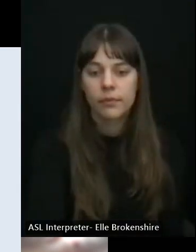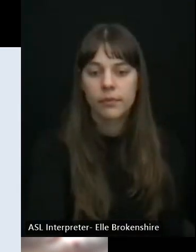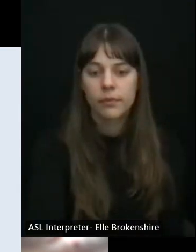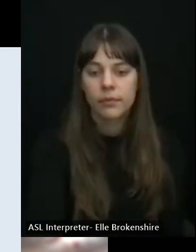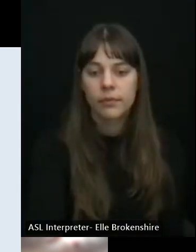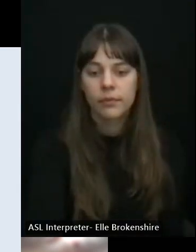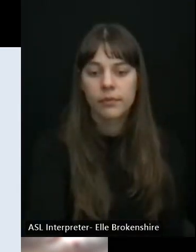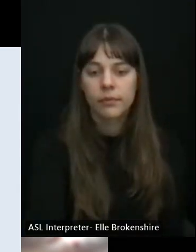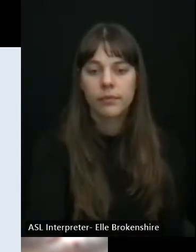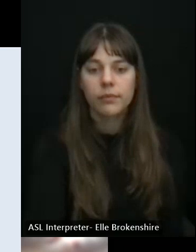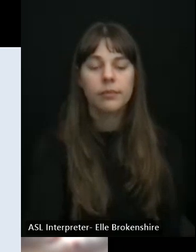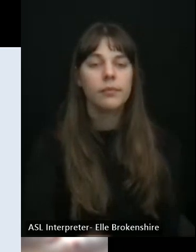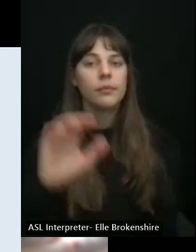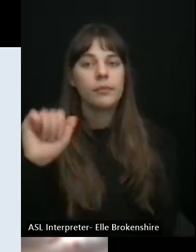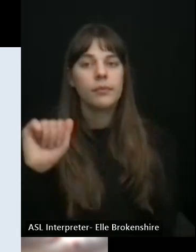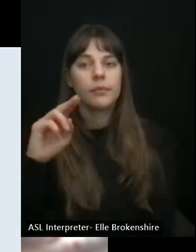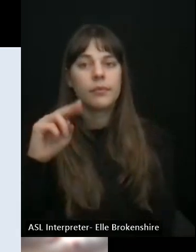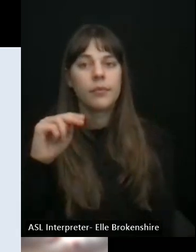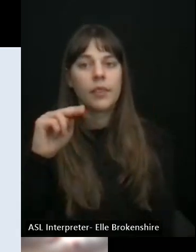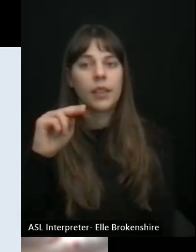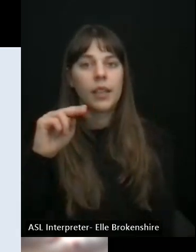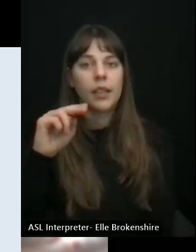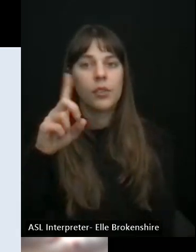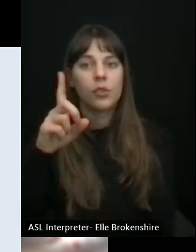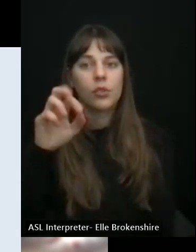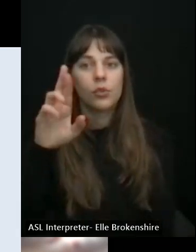You're muted, Andrew.